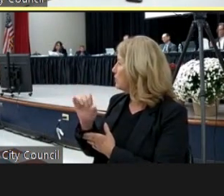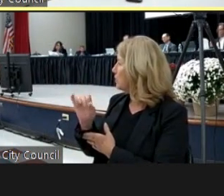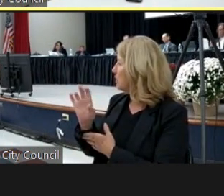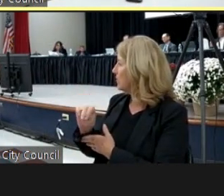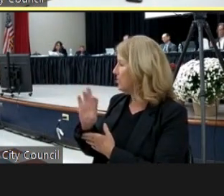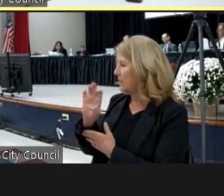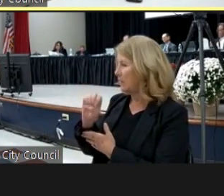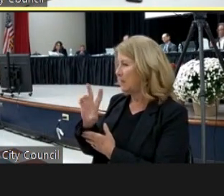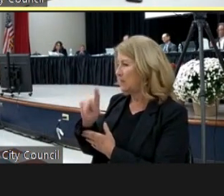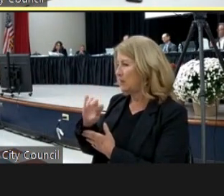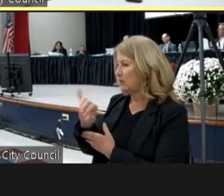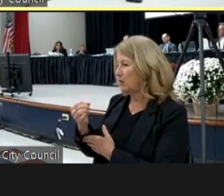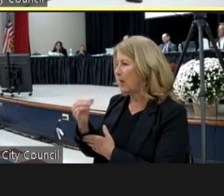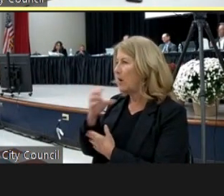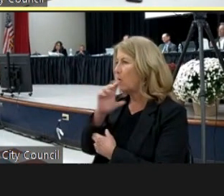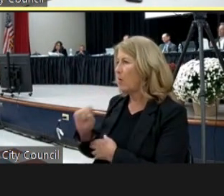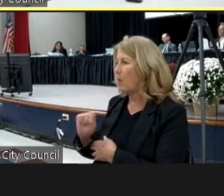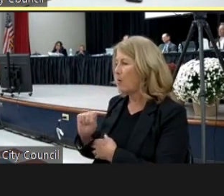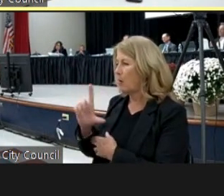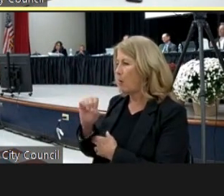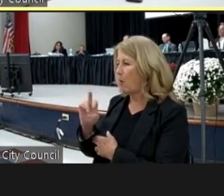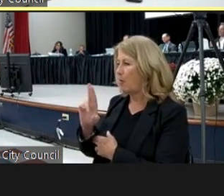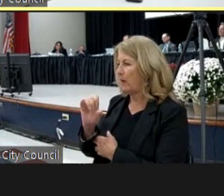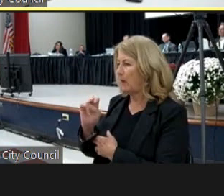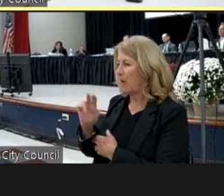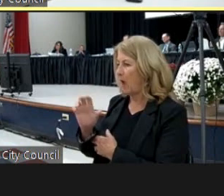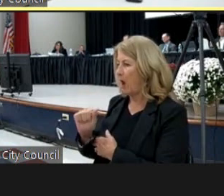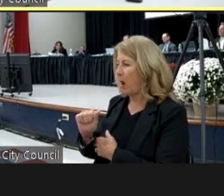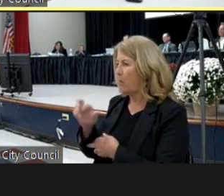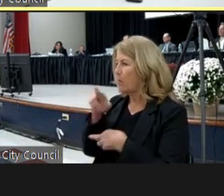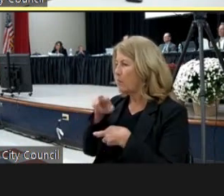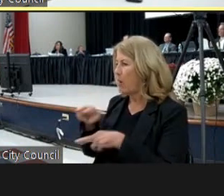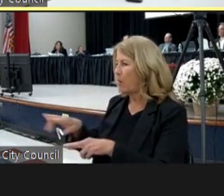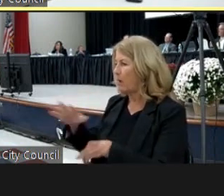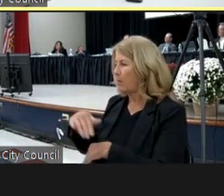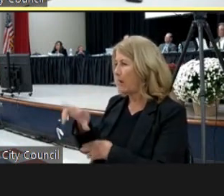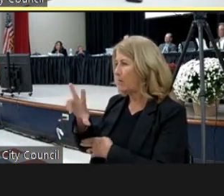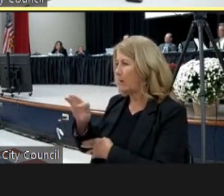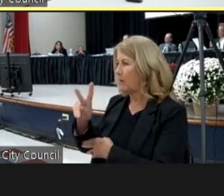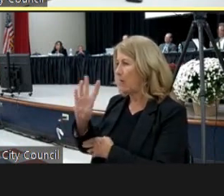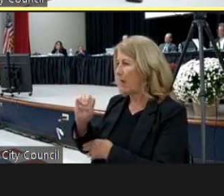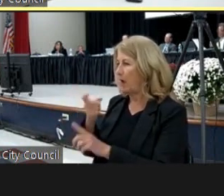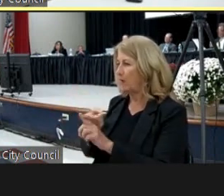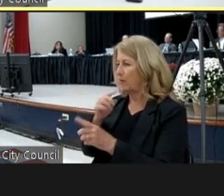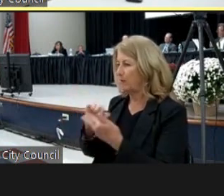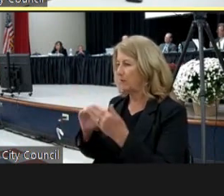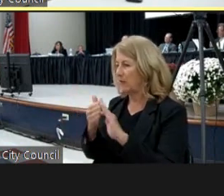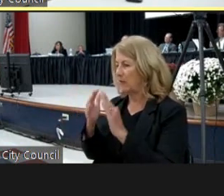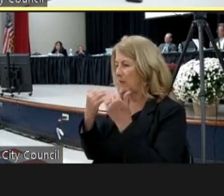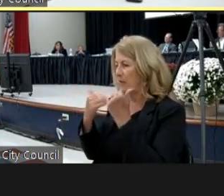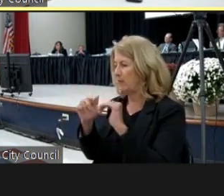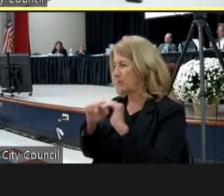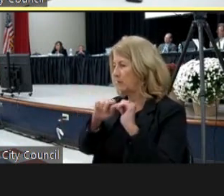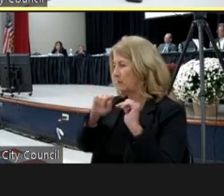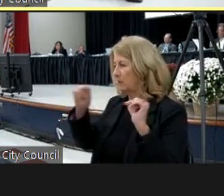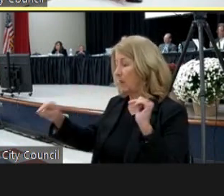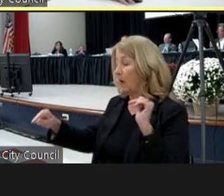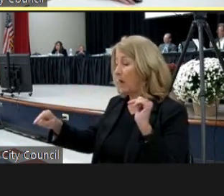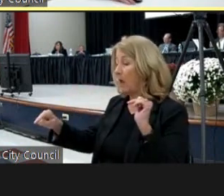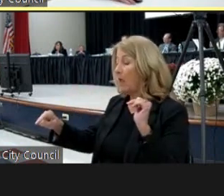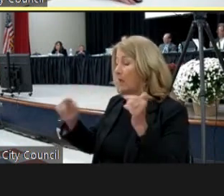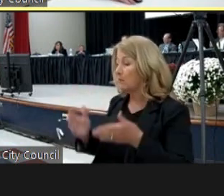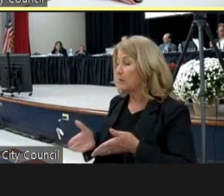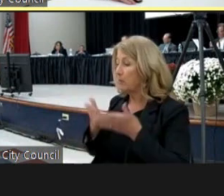ETJ along Old Lorena Road, about 3 miles from our city limits down at the 84 corridor. That's proposed to